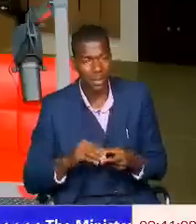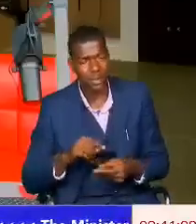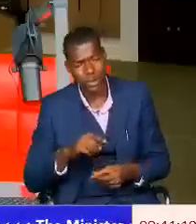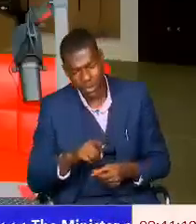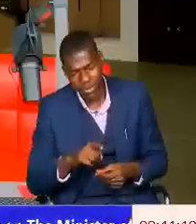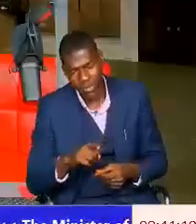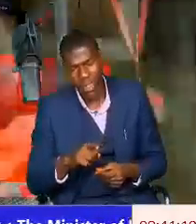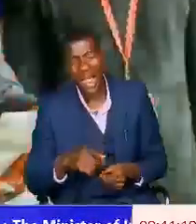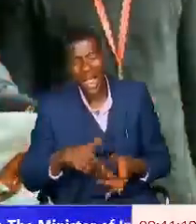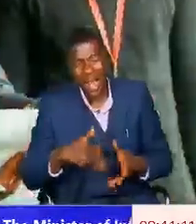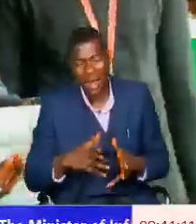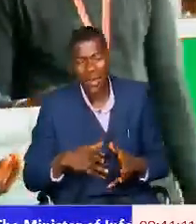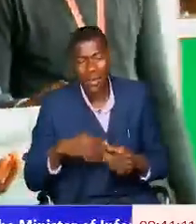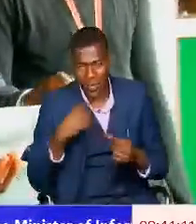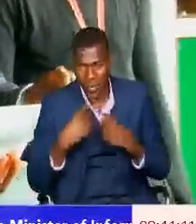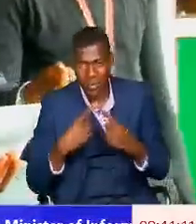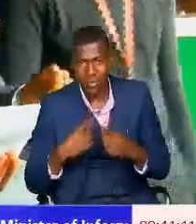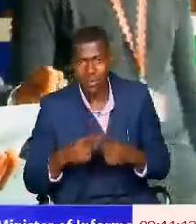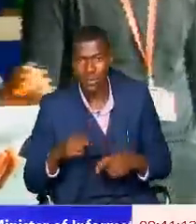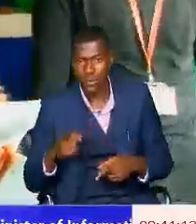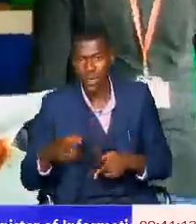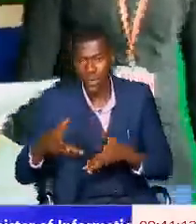it? No. Okay.